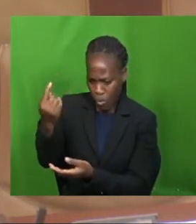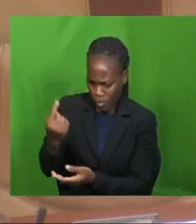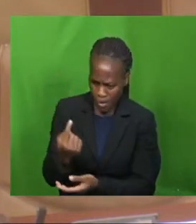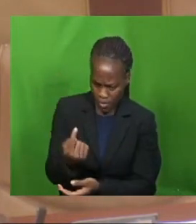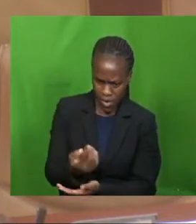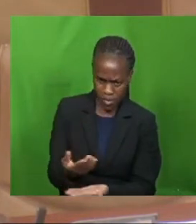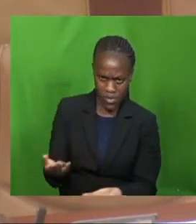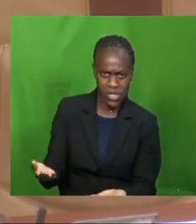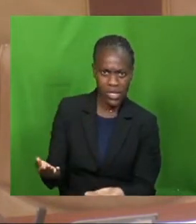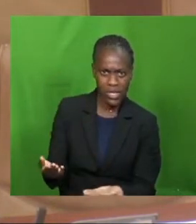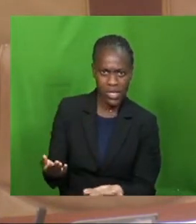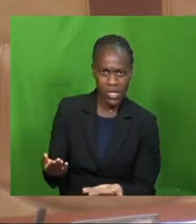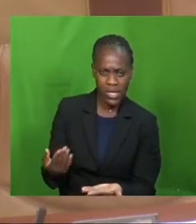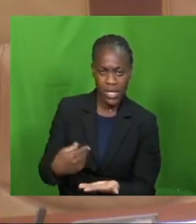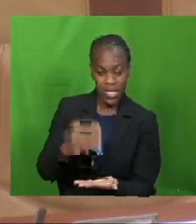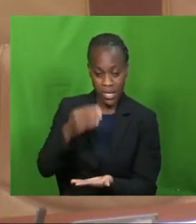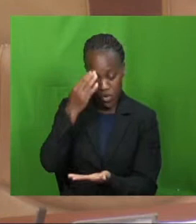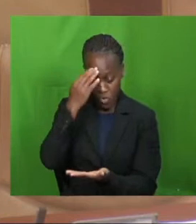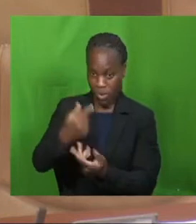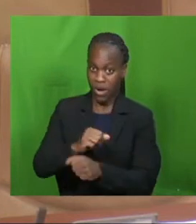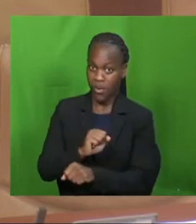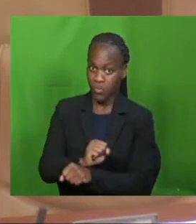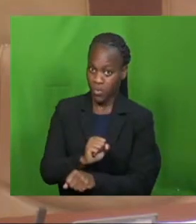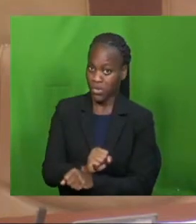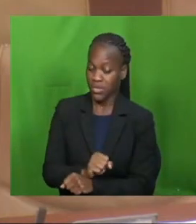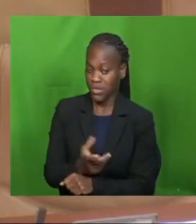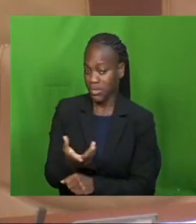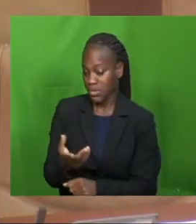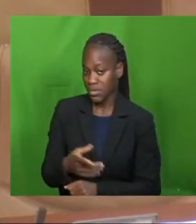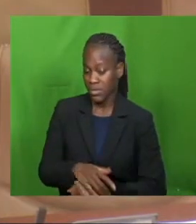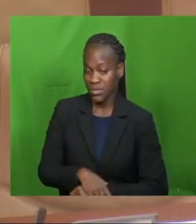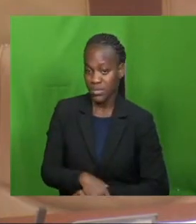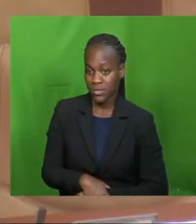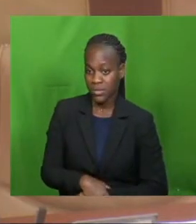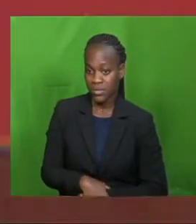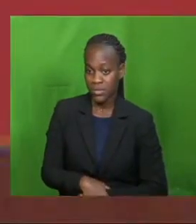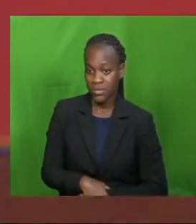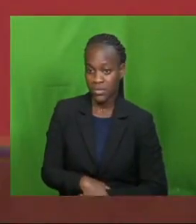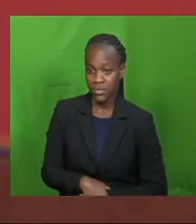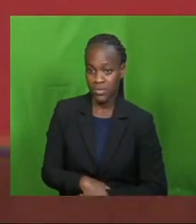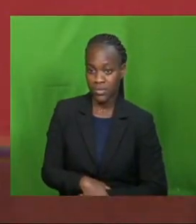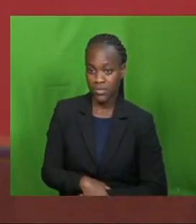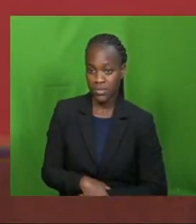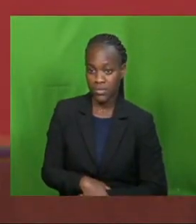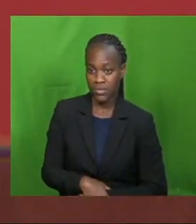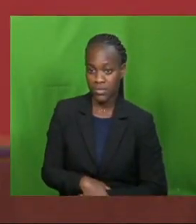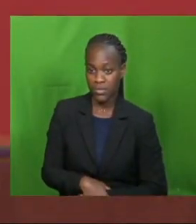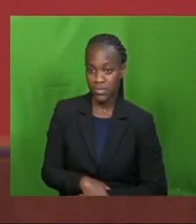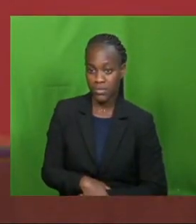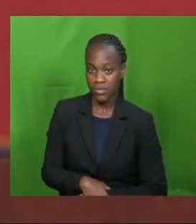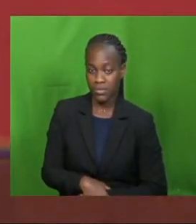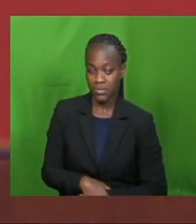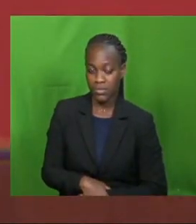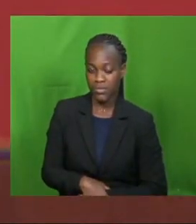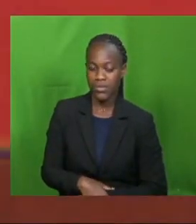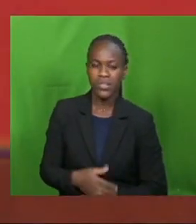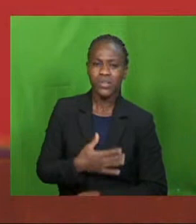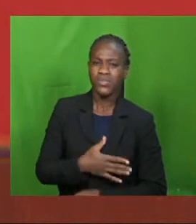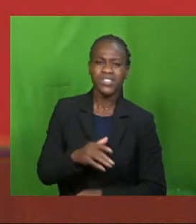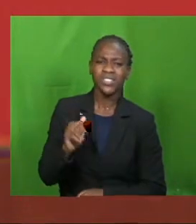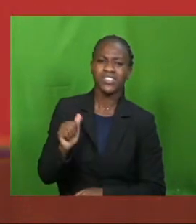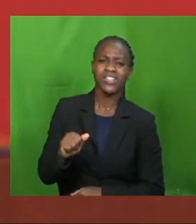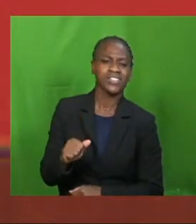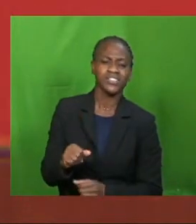present, just for guidance going forward. Honorable member for Sabda, that will be too much for the table.